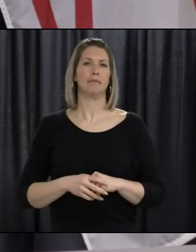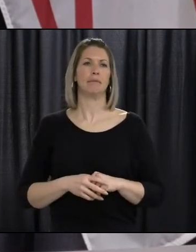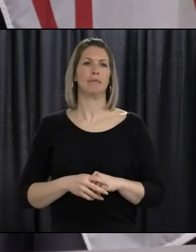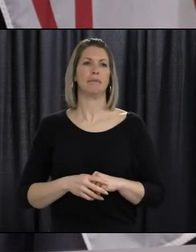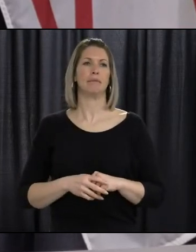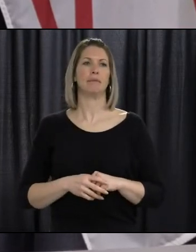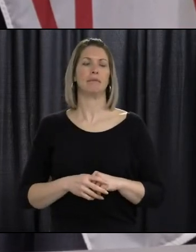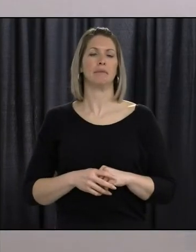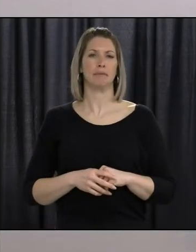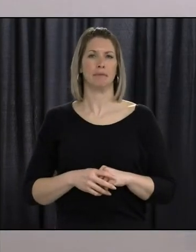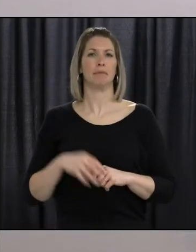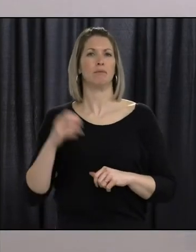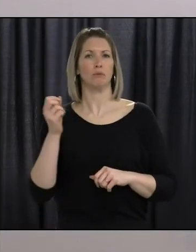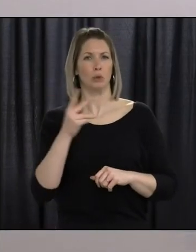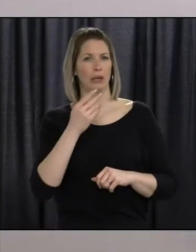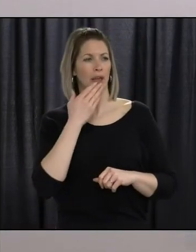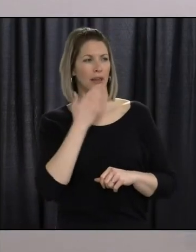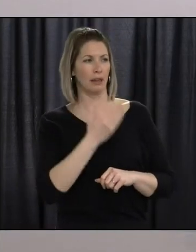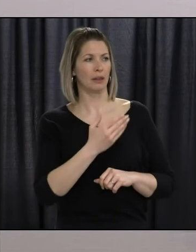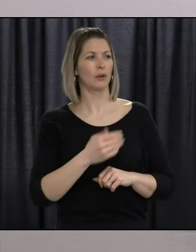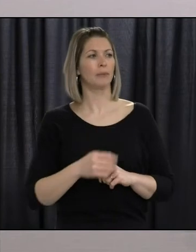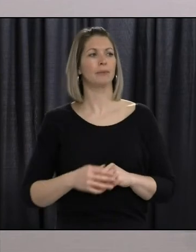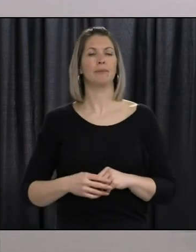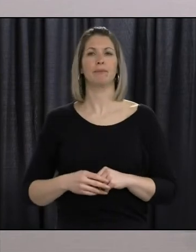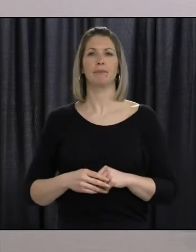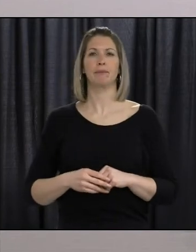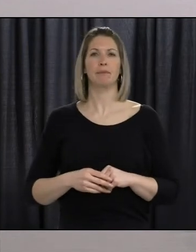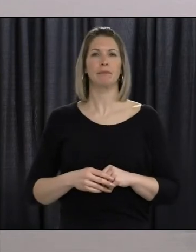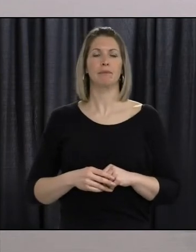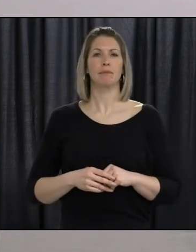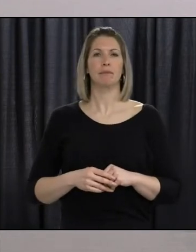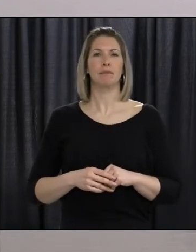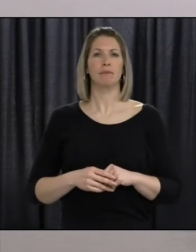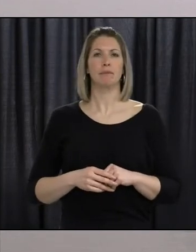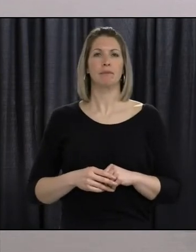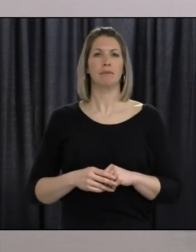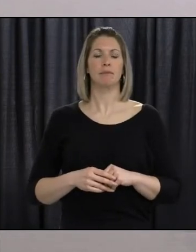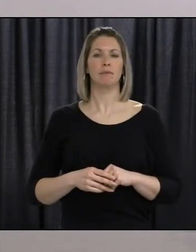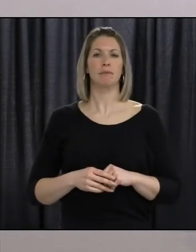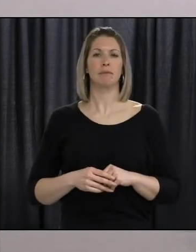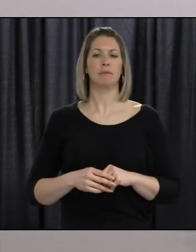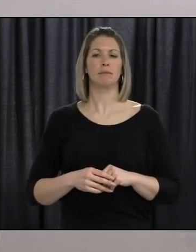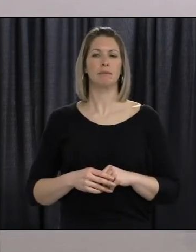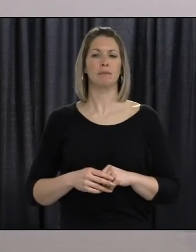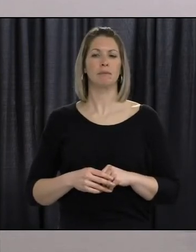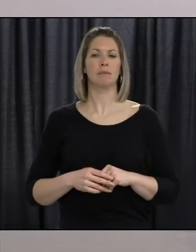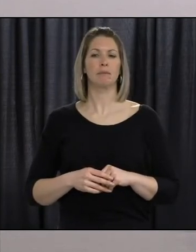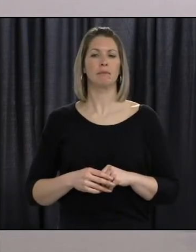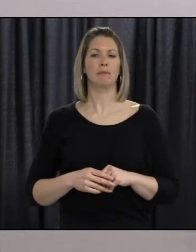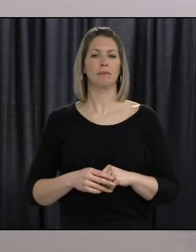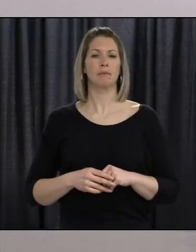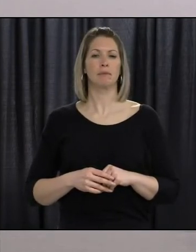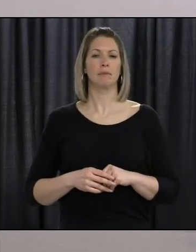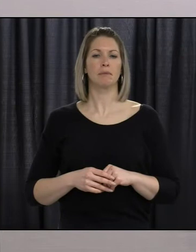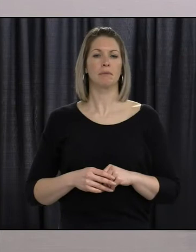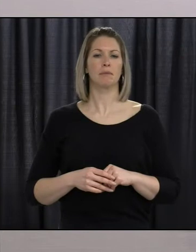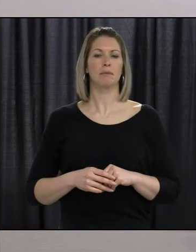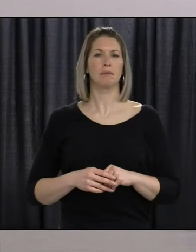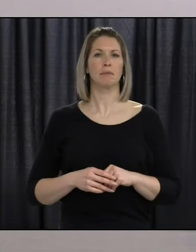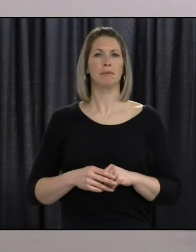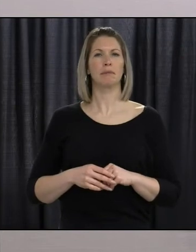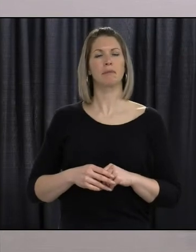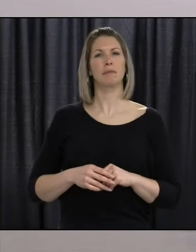Okay, thank you. And Premier, I wanted to follow up. You made a suggestion yesterday, I believe, that you might have